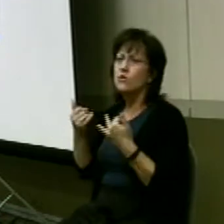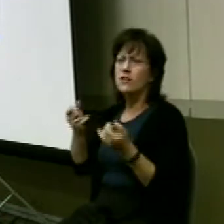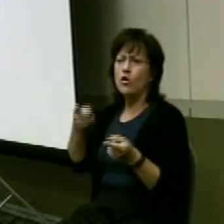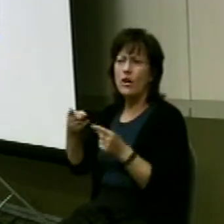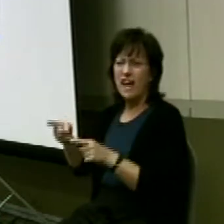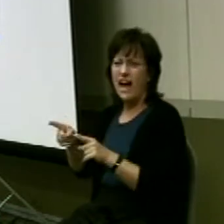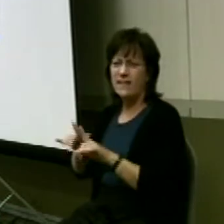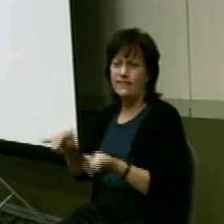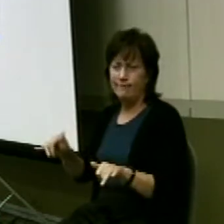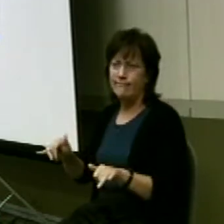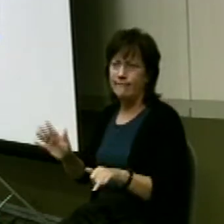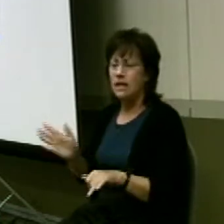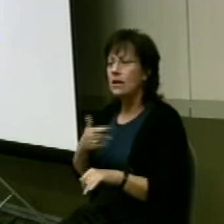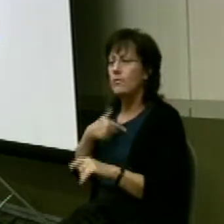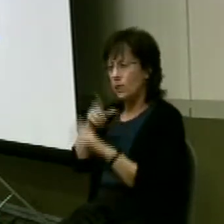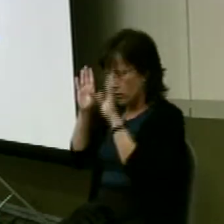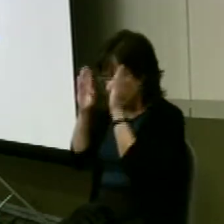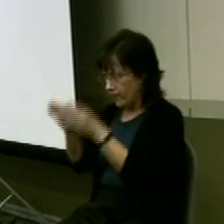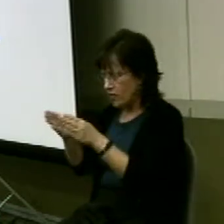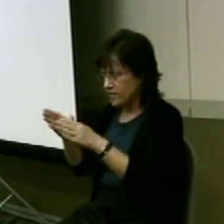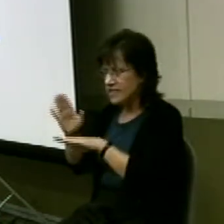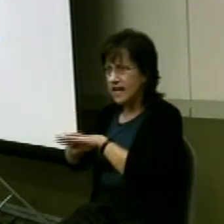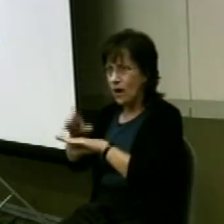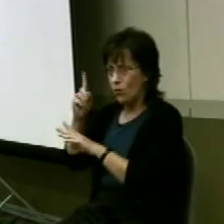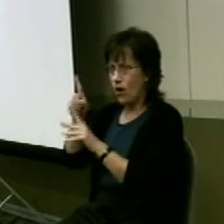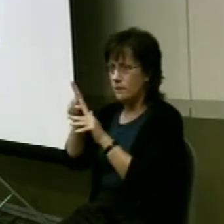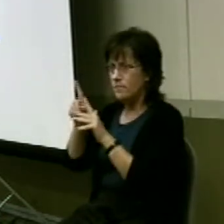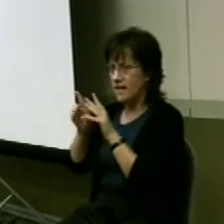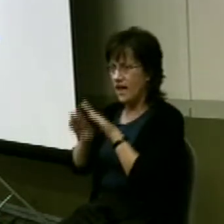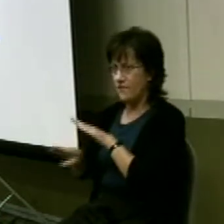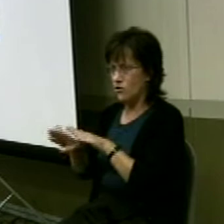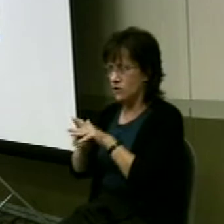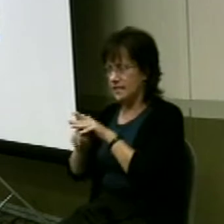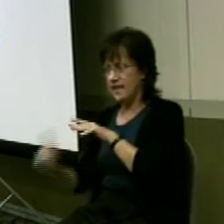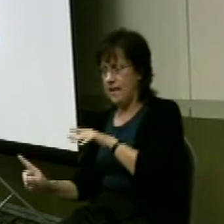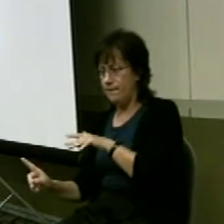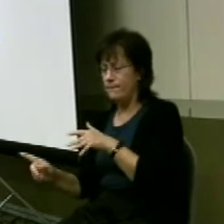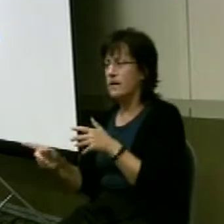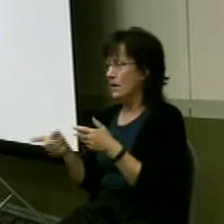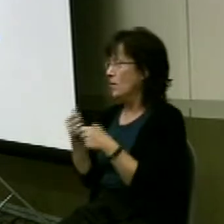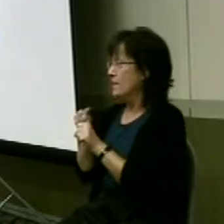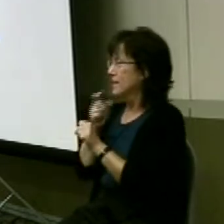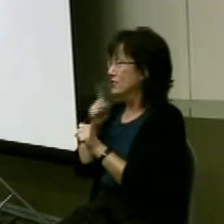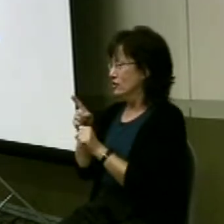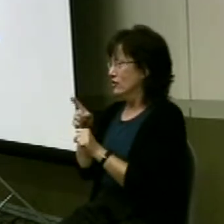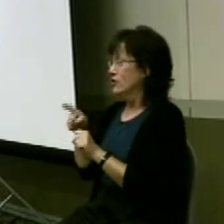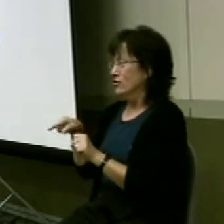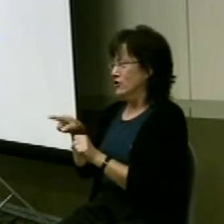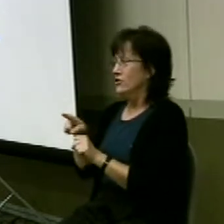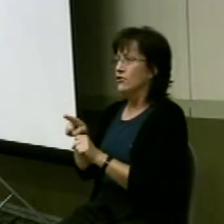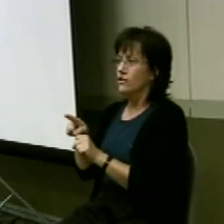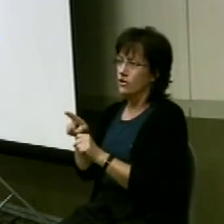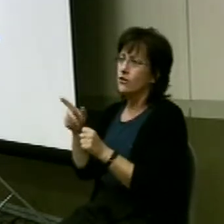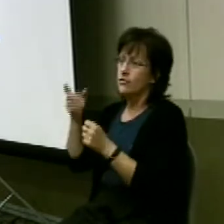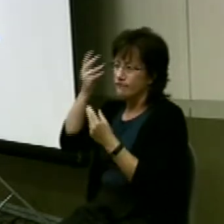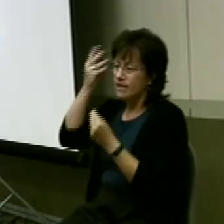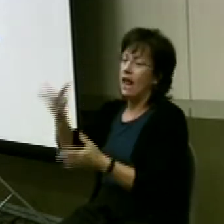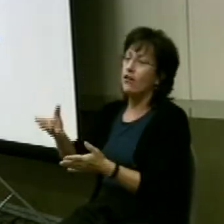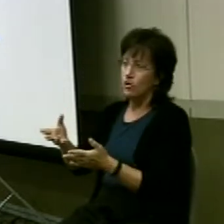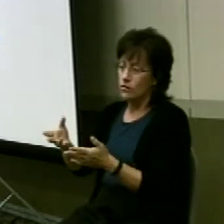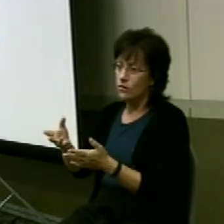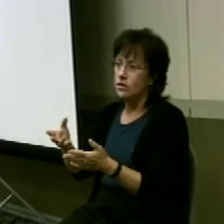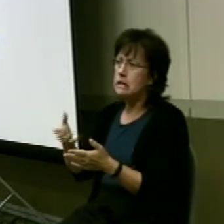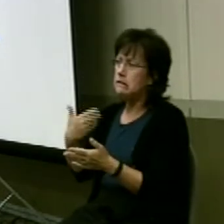do, all of the other behaviors were going on as well. But we were focusing on the escape behaviors. And I wanted to make sure